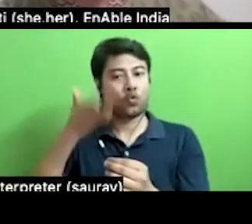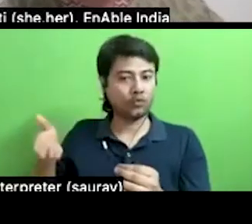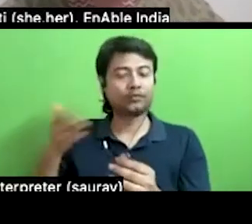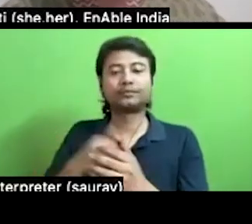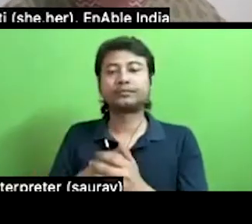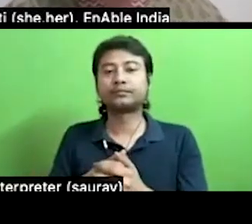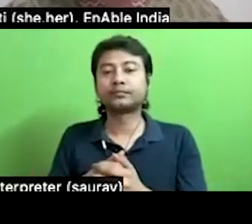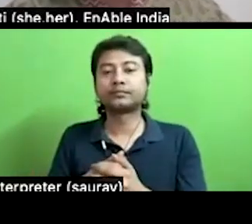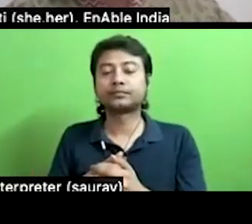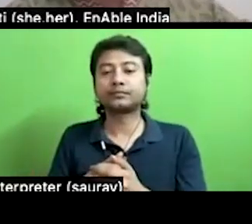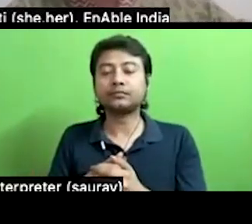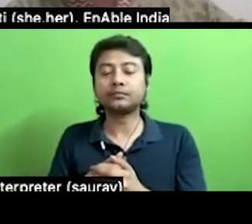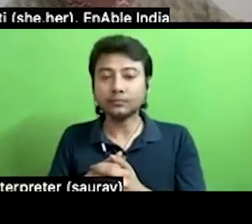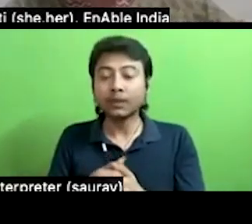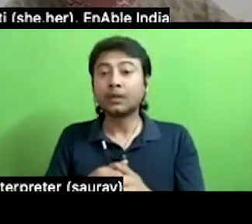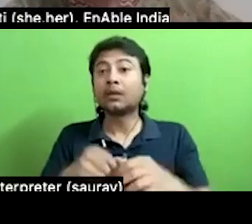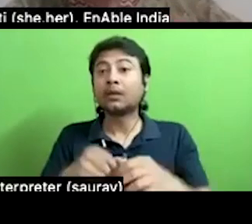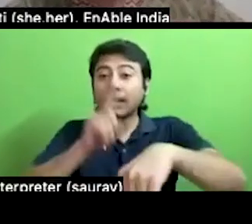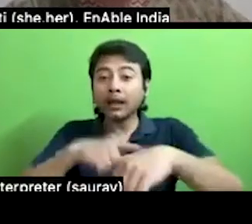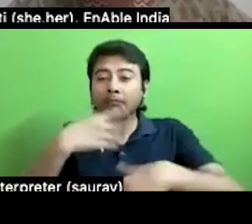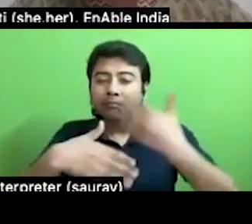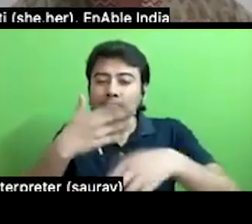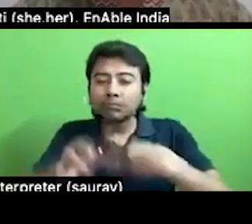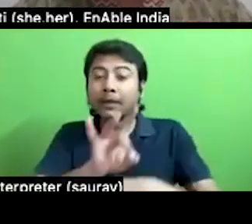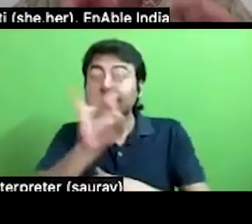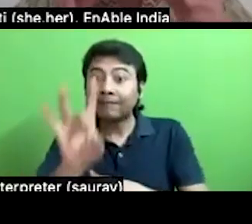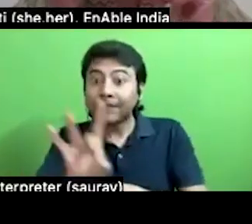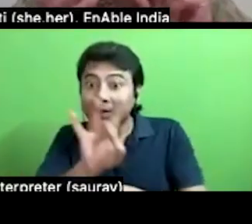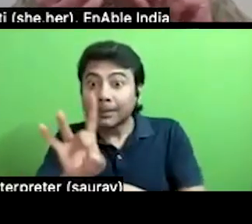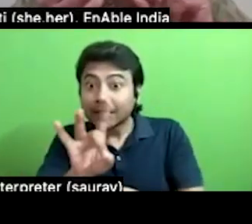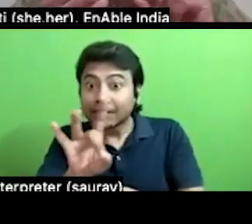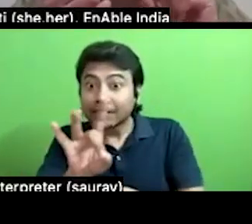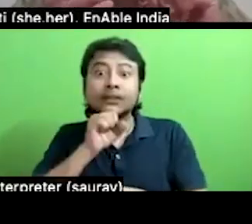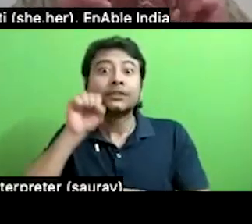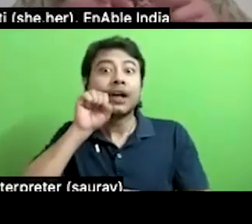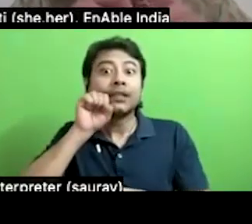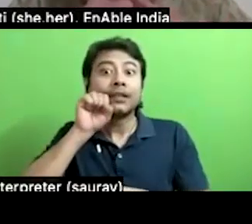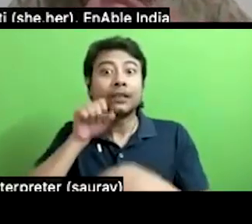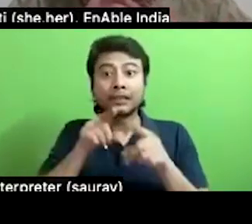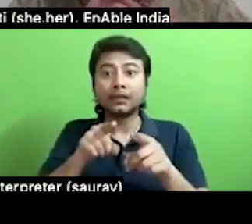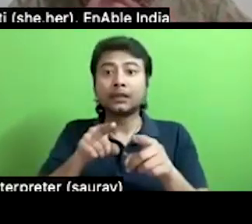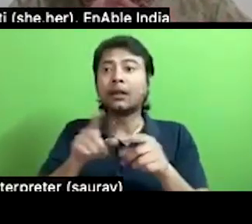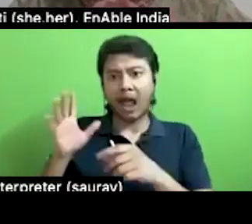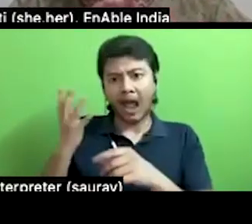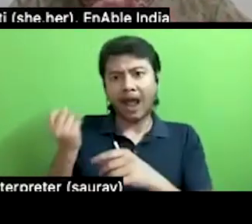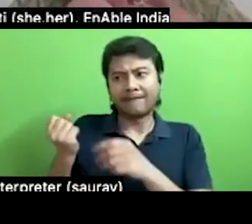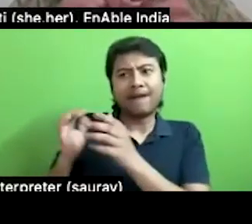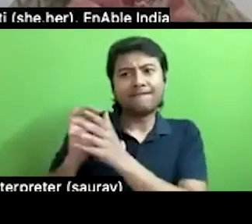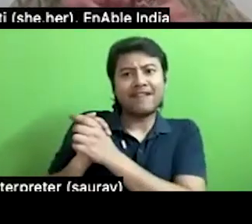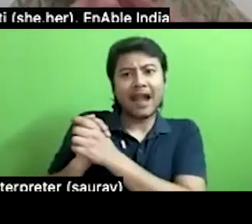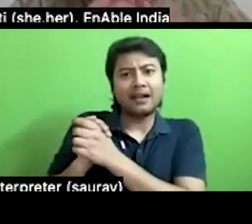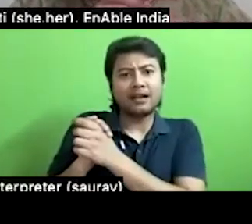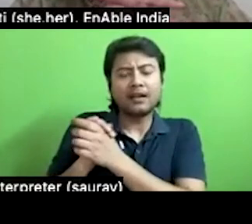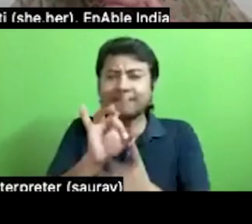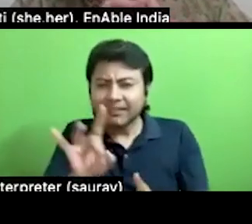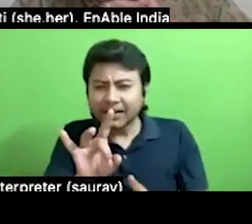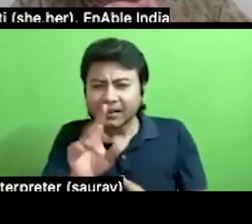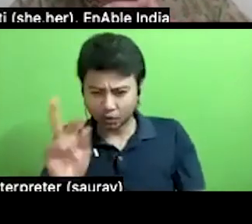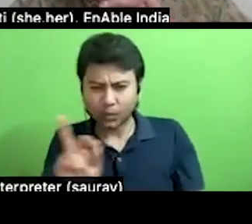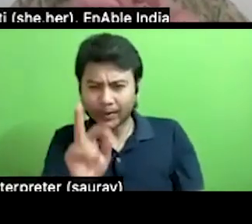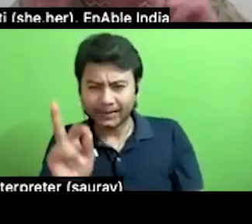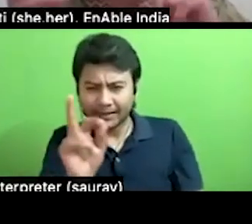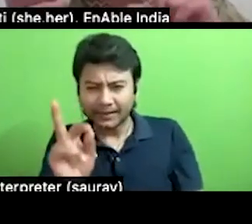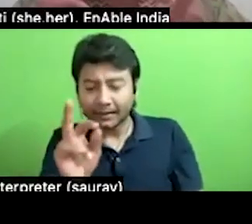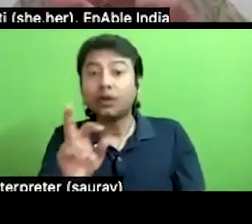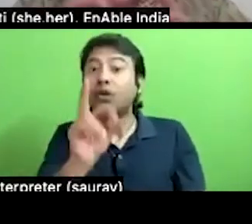some of my colleagues here to remind me around that 15-minute time. So we'll give a little pause. Sorry, I think we said 20 minutes. Yeah. Every 20 minutes, we'll try to give